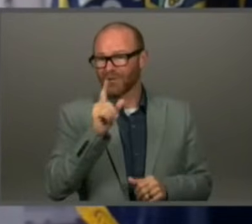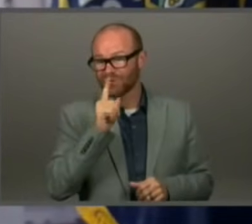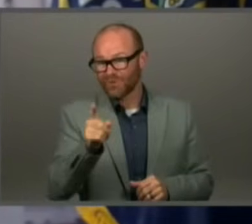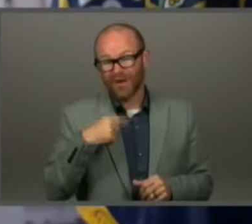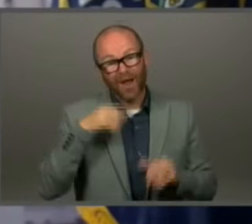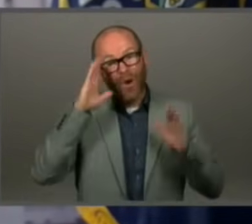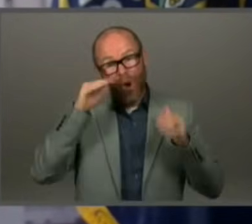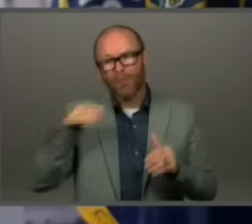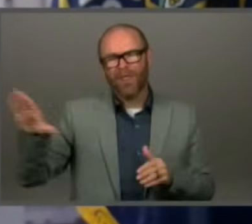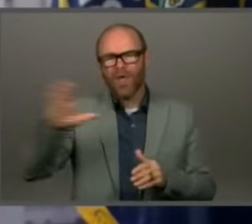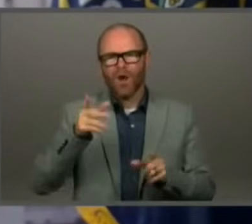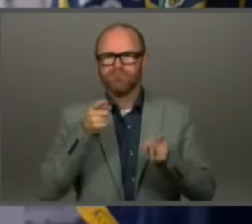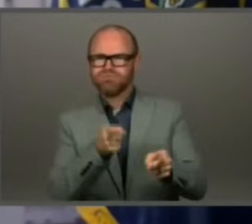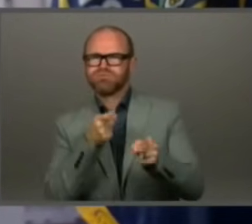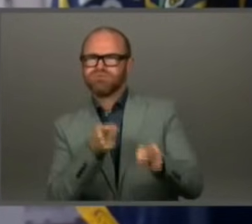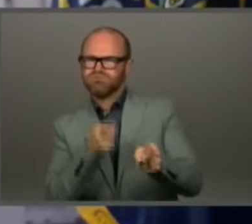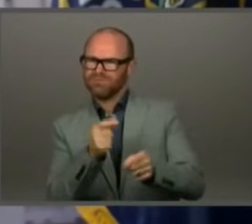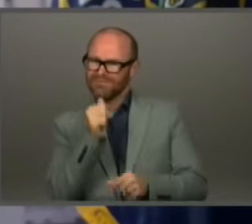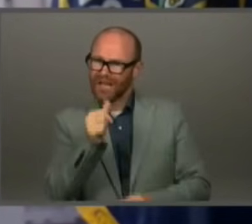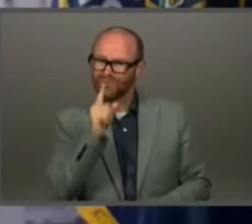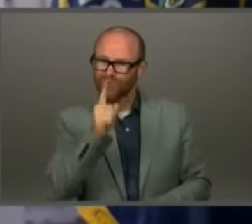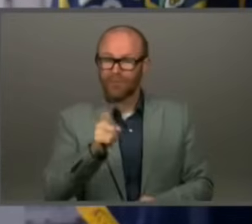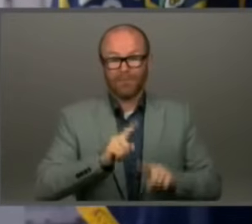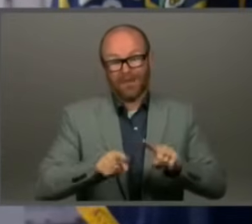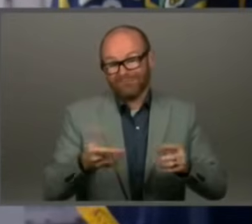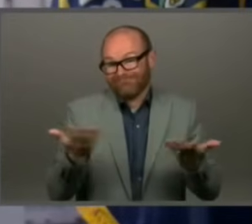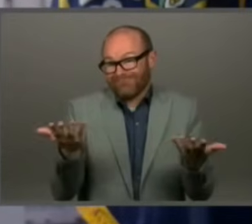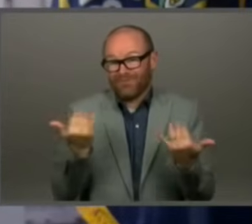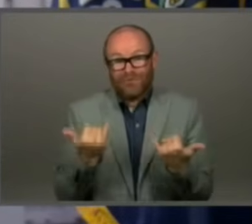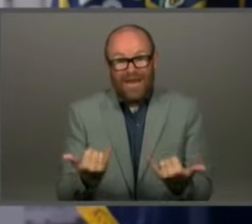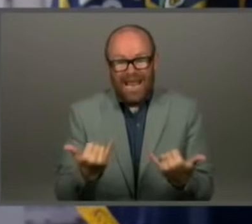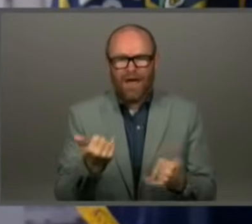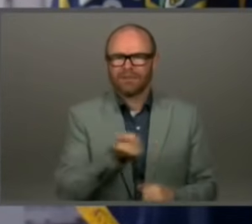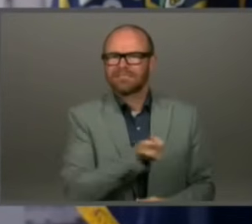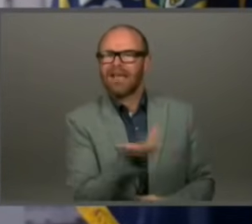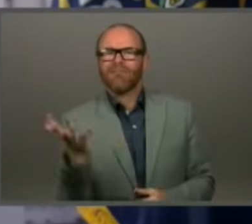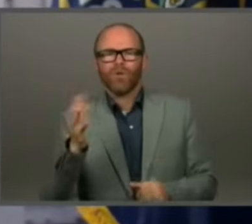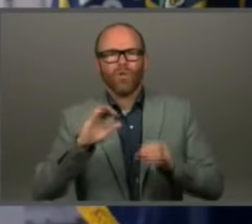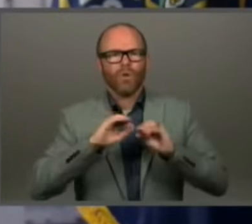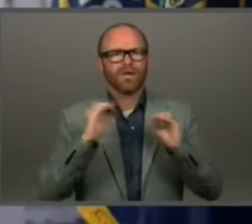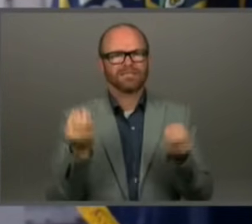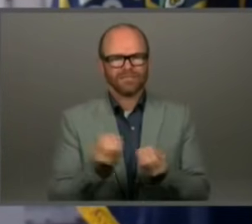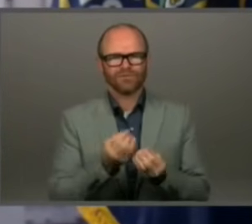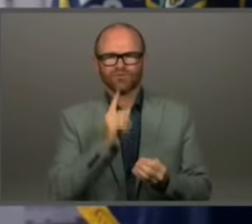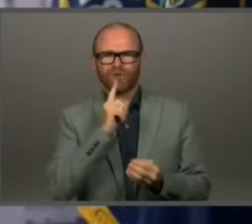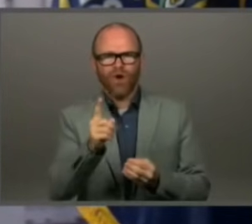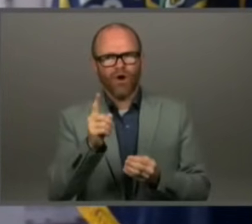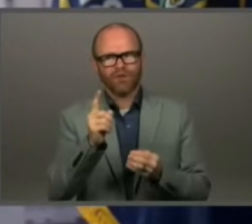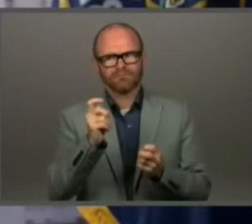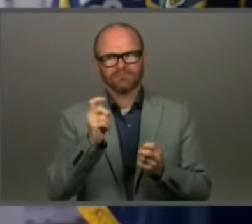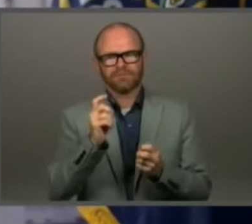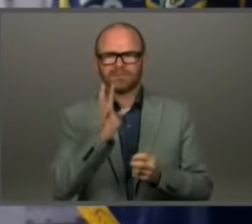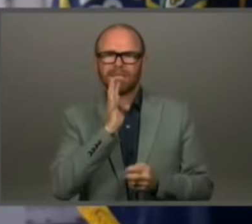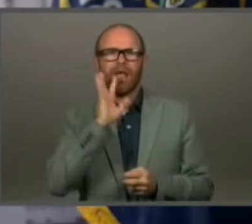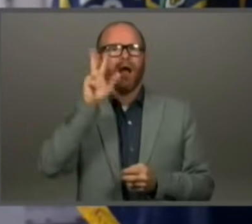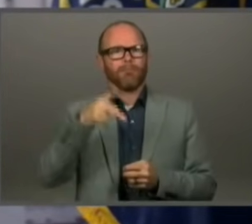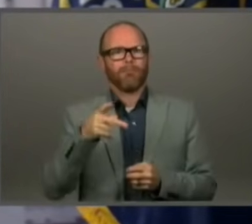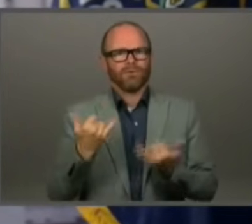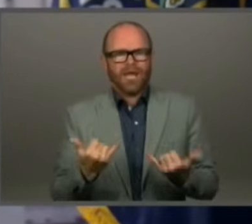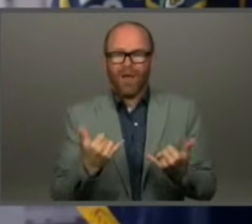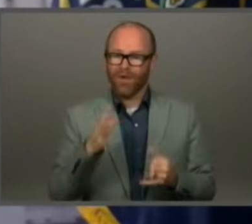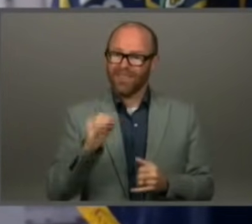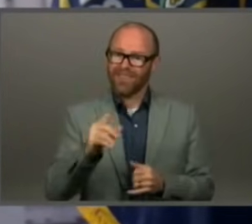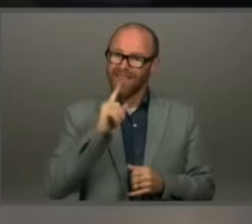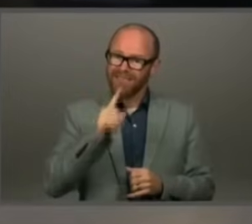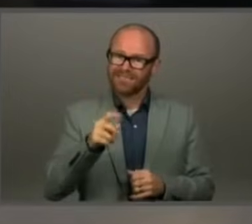that those allegations aren't true, but it would seem like now we have multiple organizations that are speaking out, and that's deeply